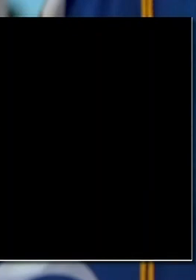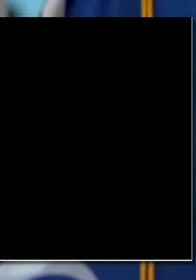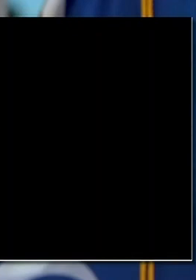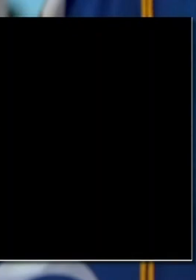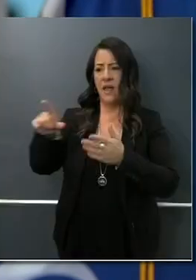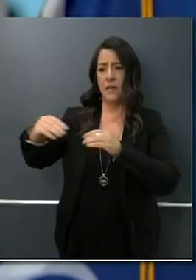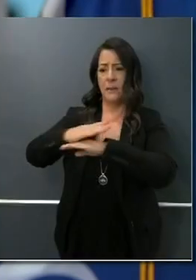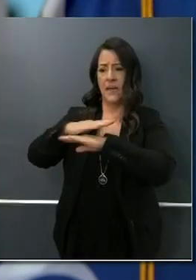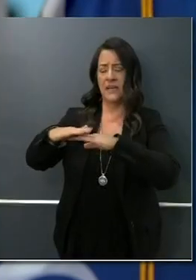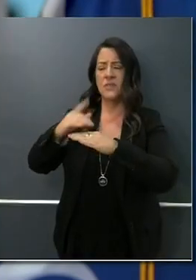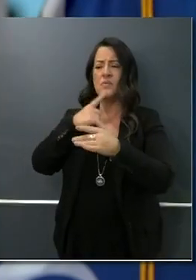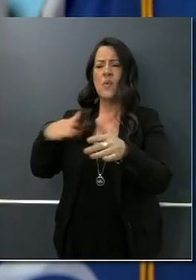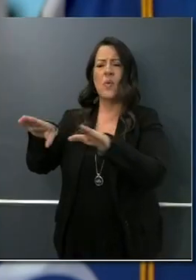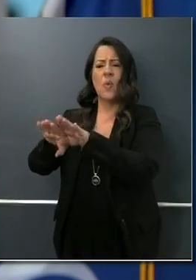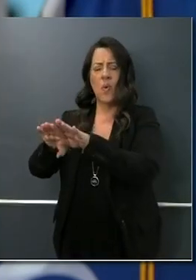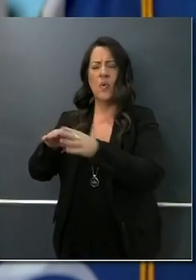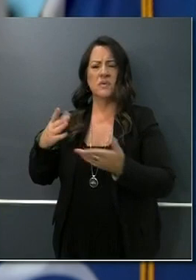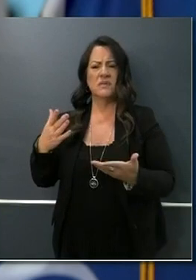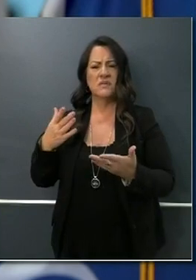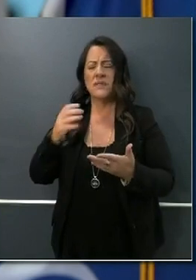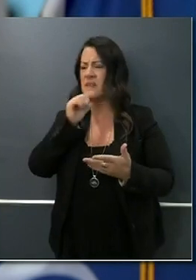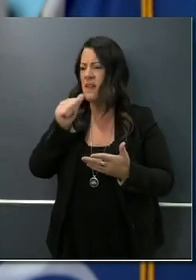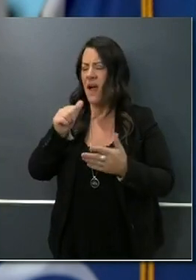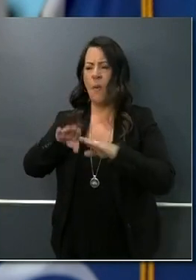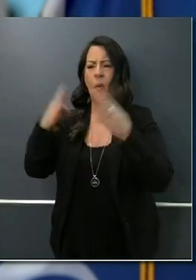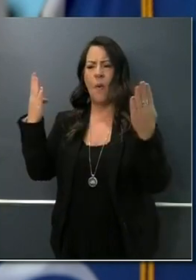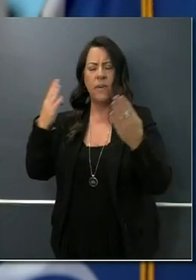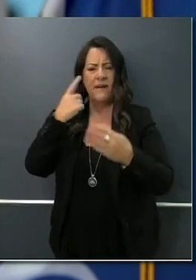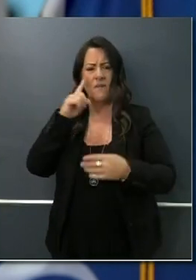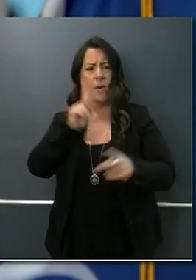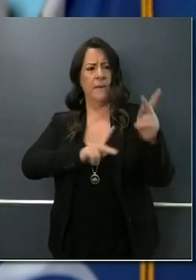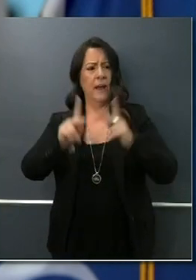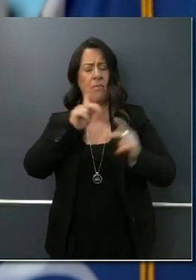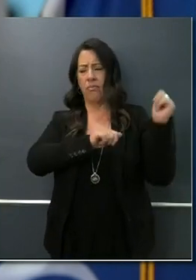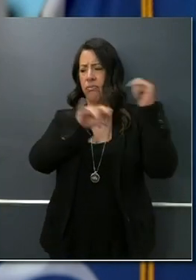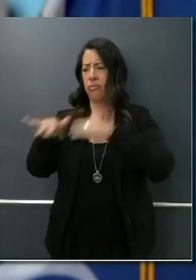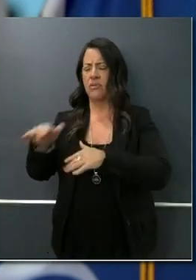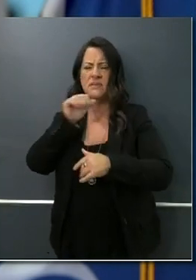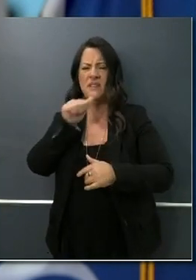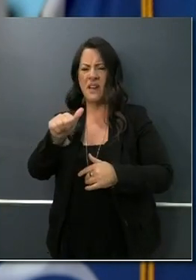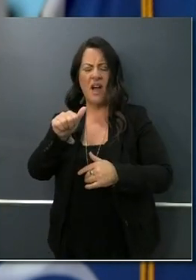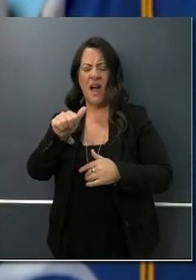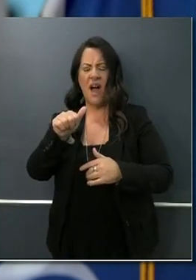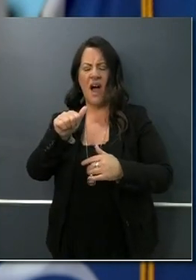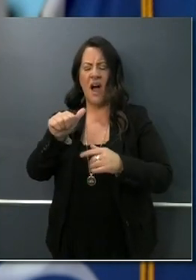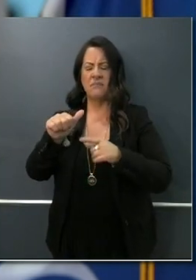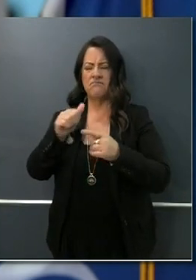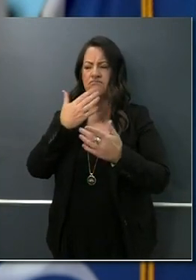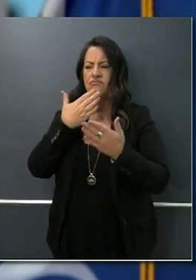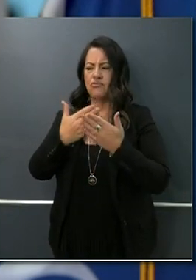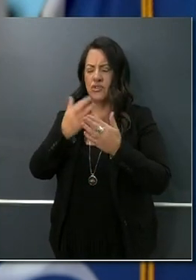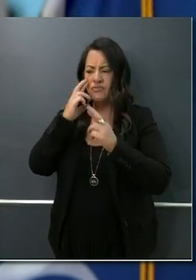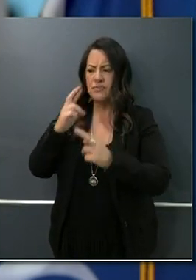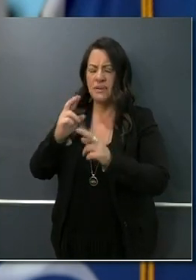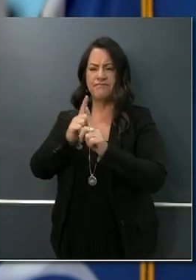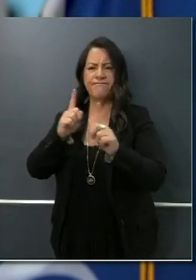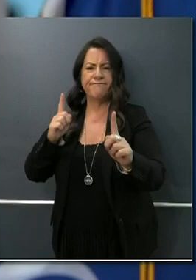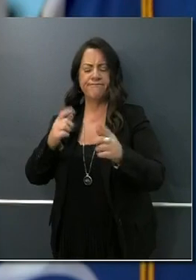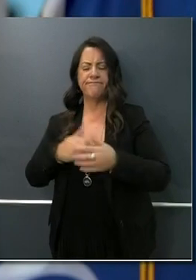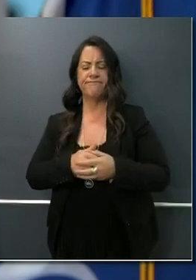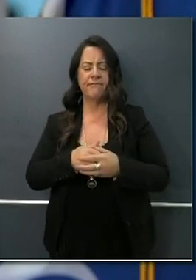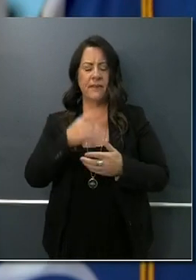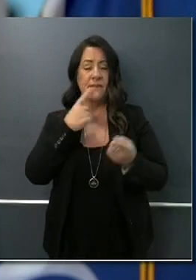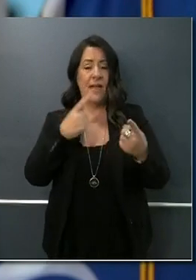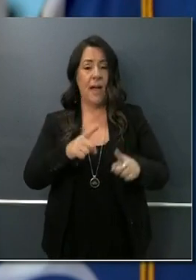people to continue to conduct themselves appropriately. Unfortunately, there were these exceptions on Saturday in particular, a little less